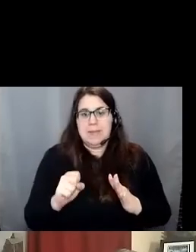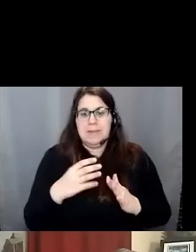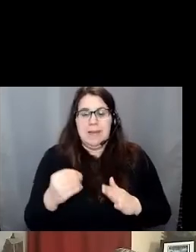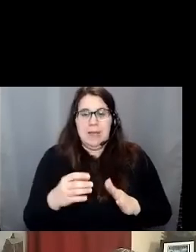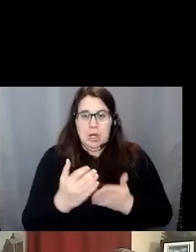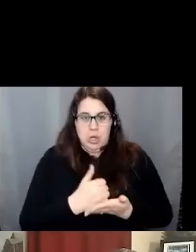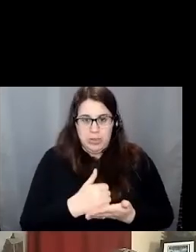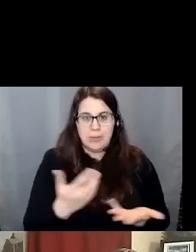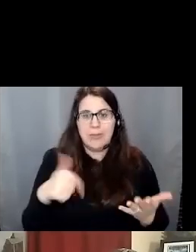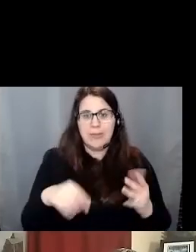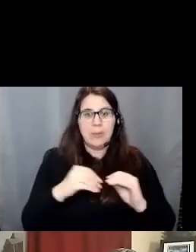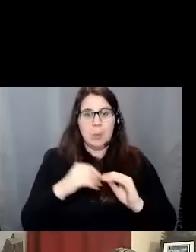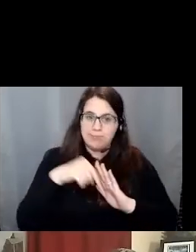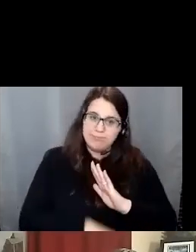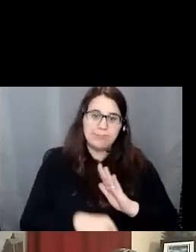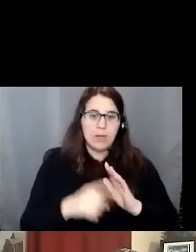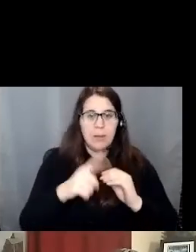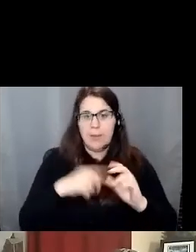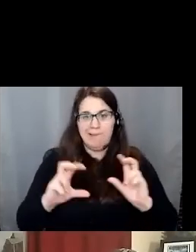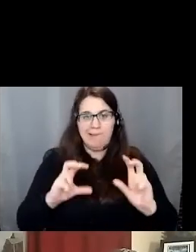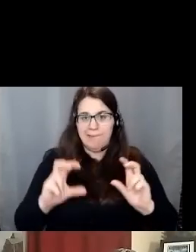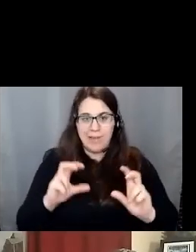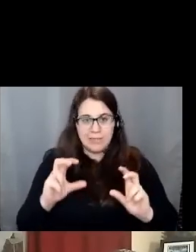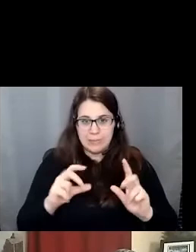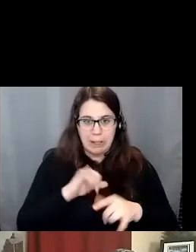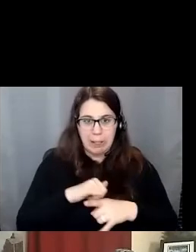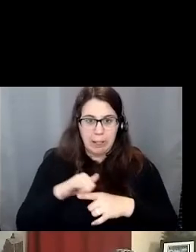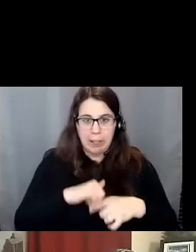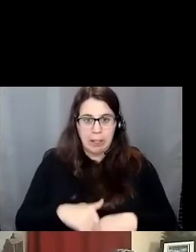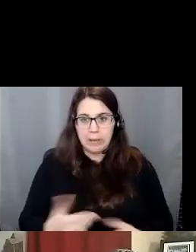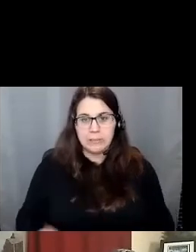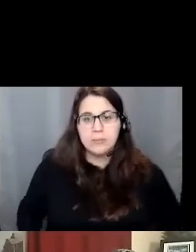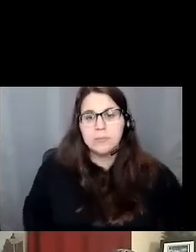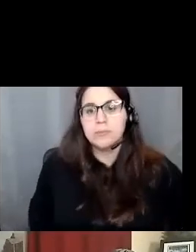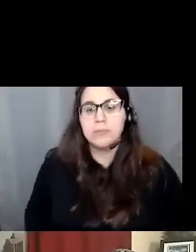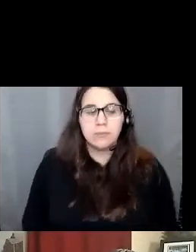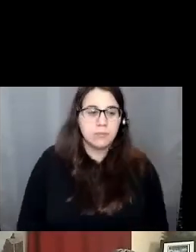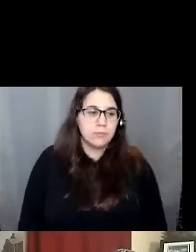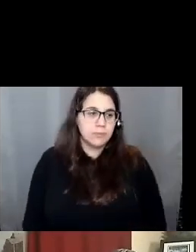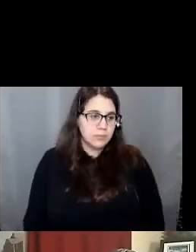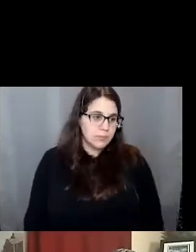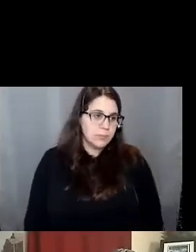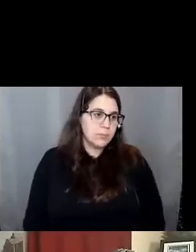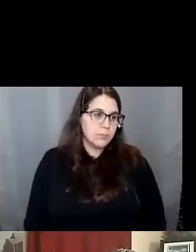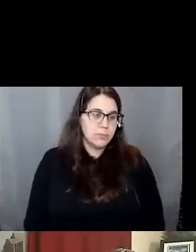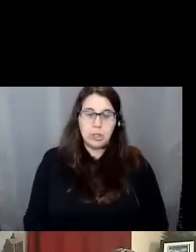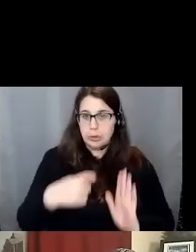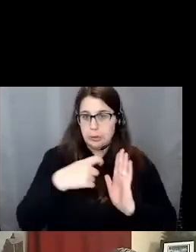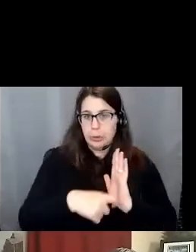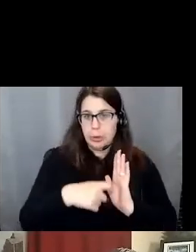technical into investment jargon, if you will, or investment terminology. Cost basis is